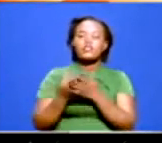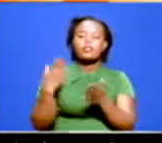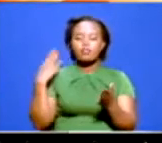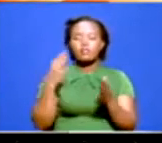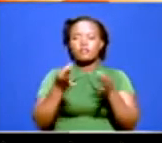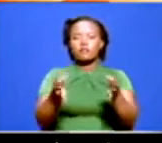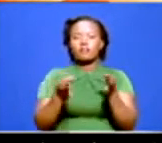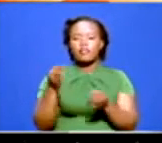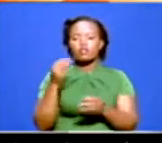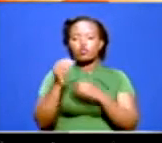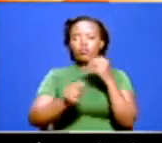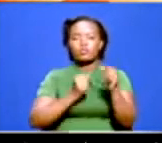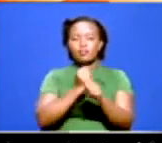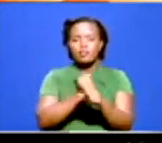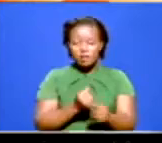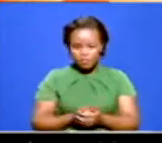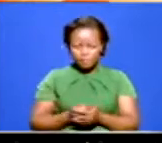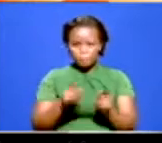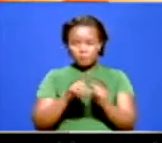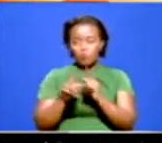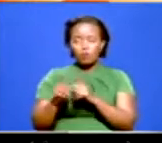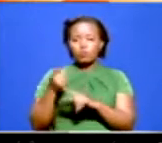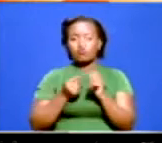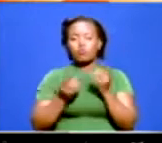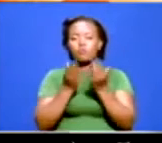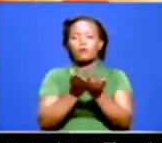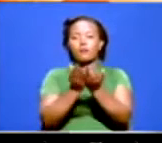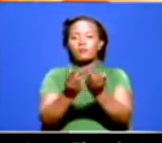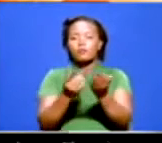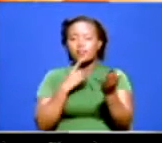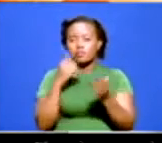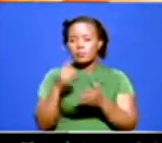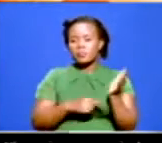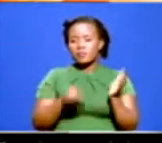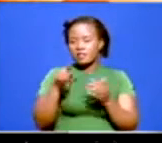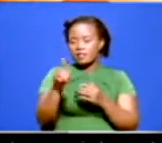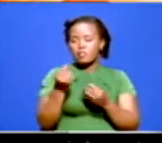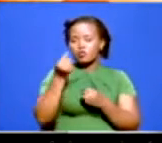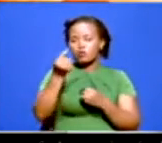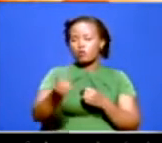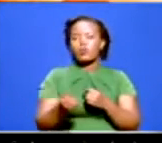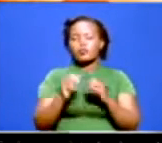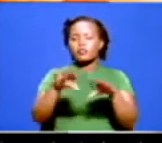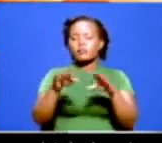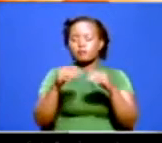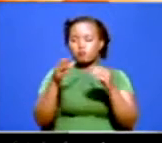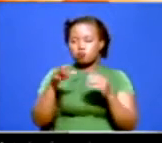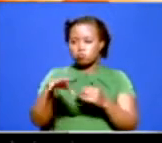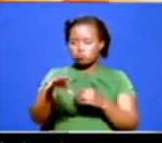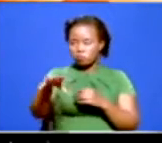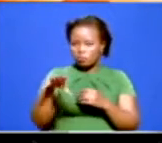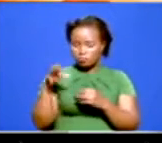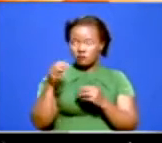Kenya Airports Authority shows this is the lowest number of travelers at the facility in more than a